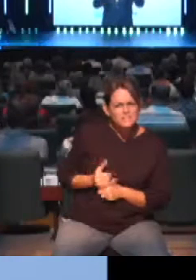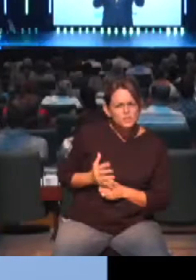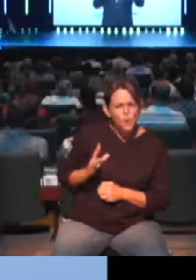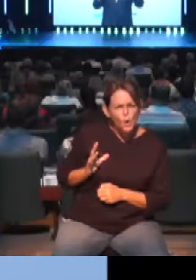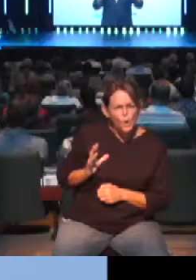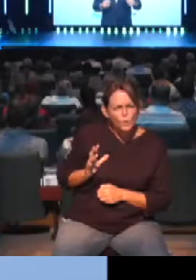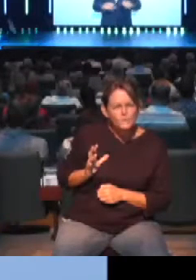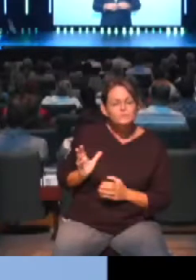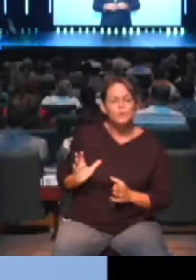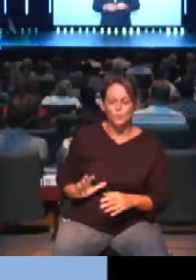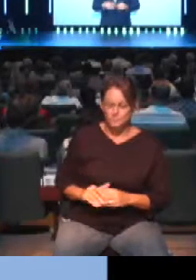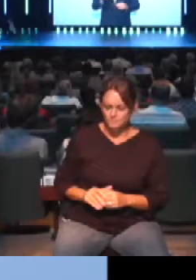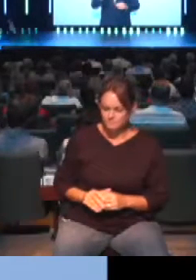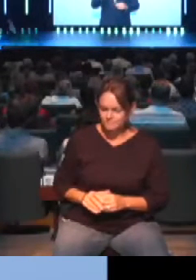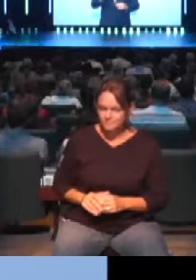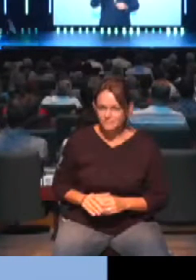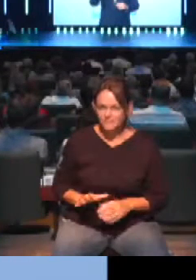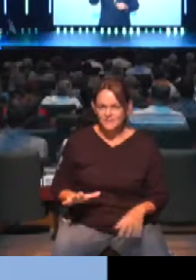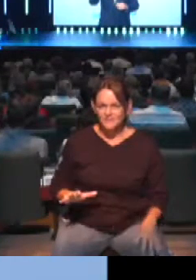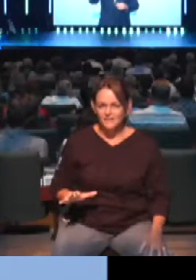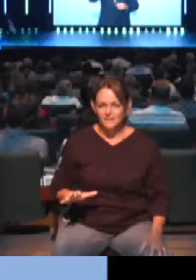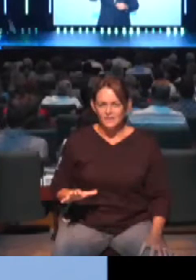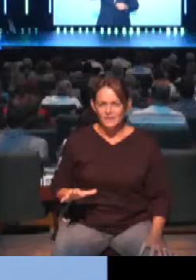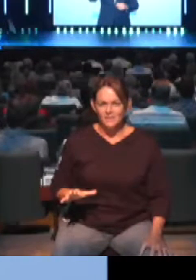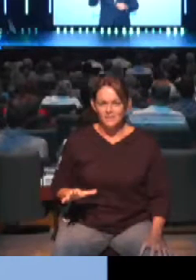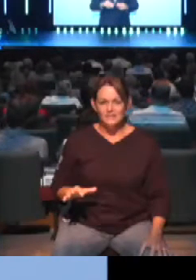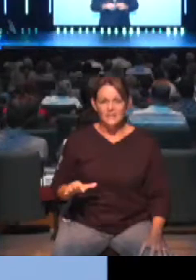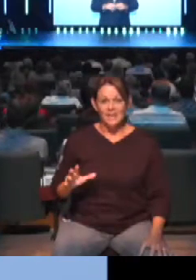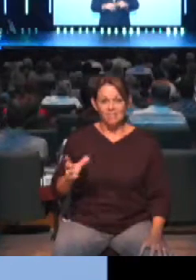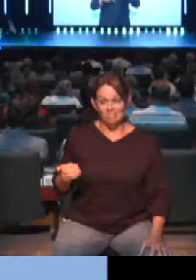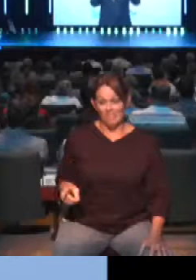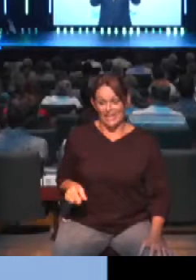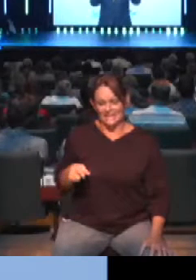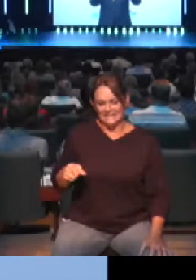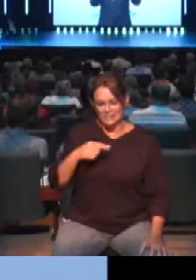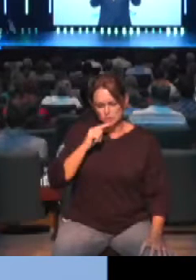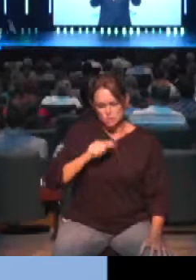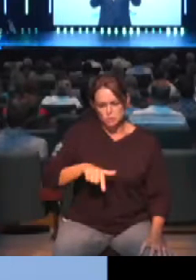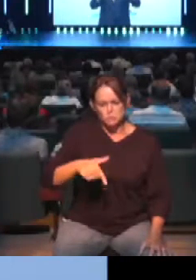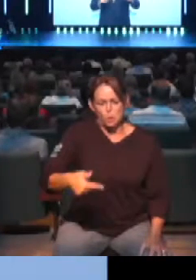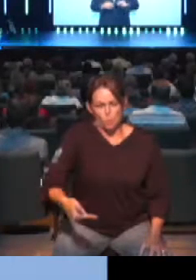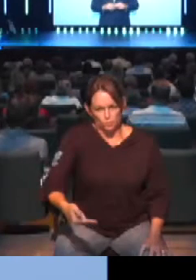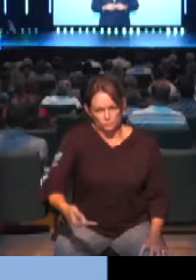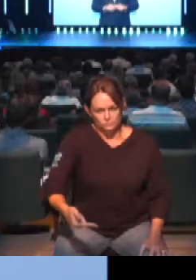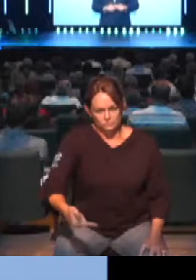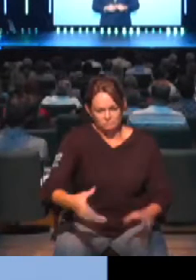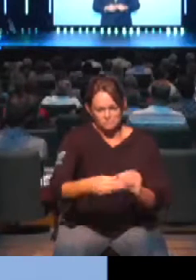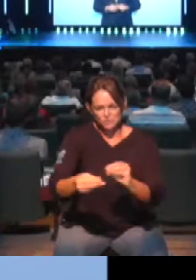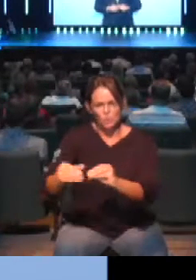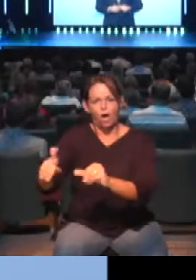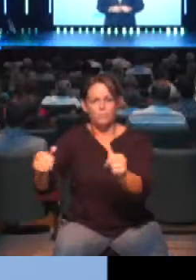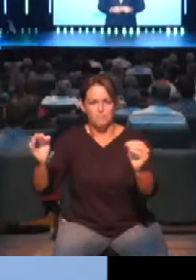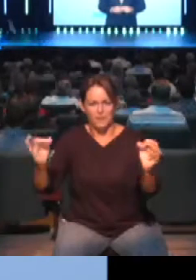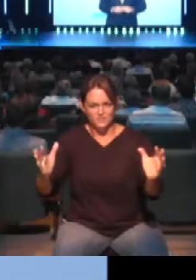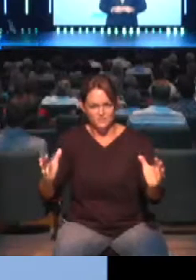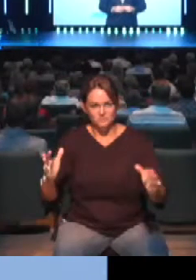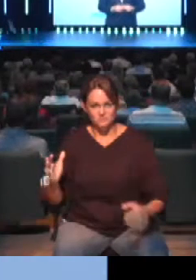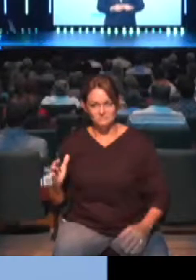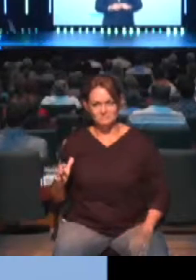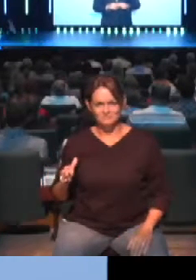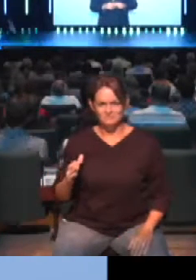And I took my son. I heard him just a while back tell this to a bunch of pastors. He says, I will never forget this day.